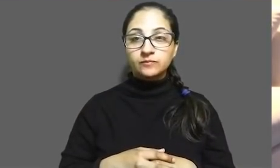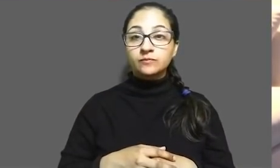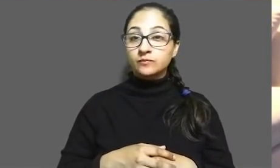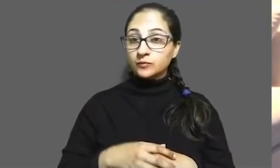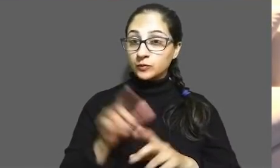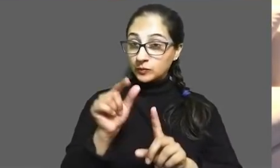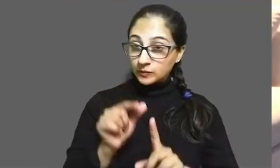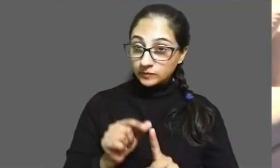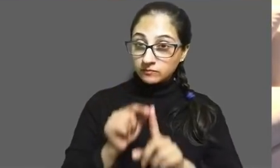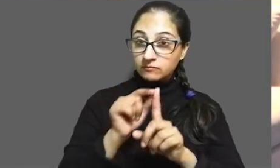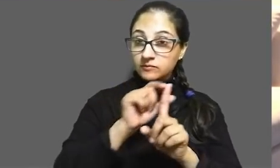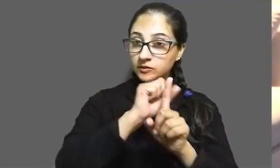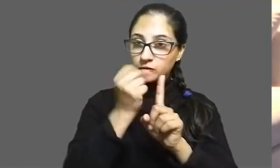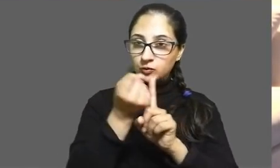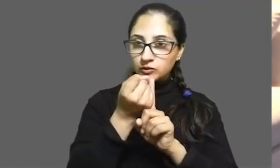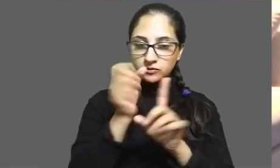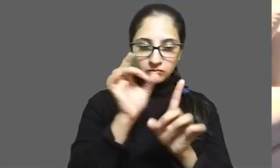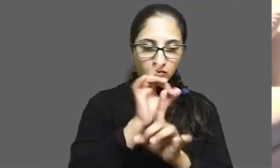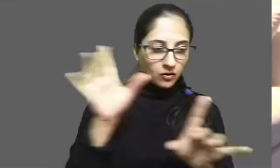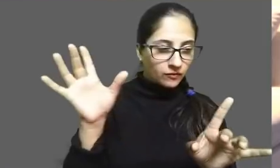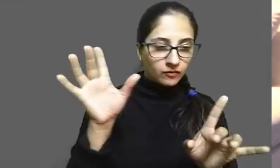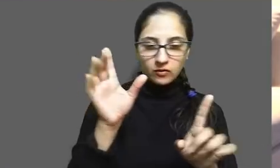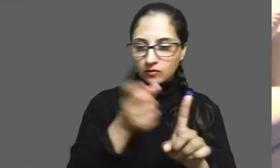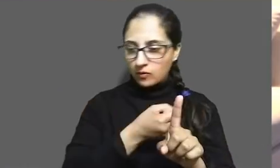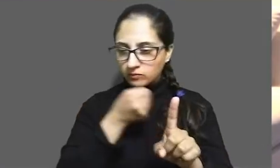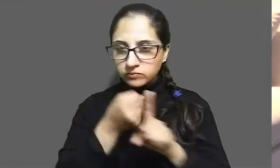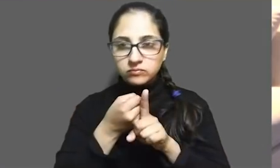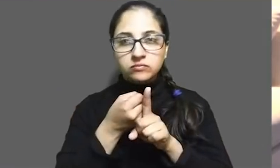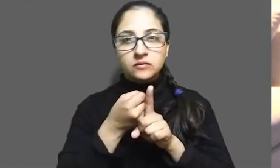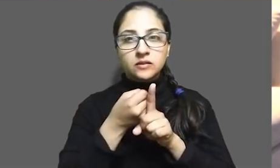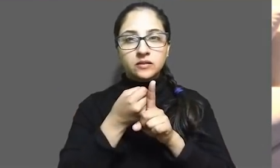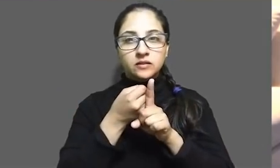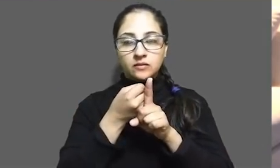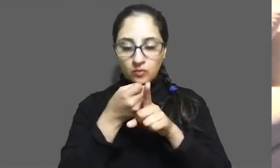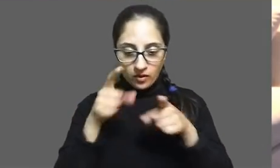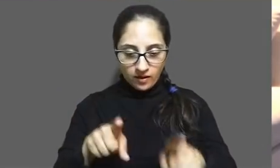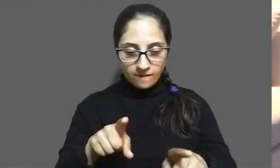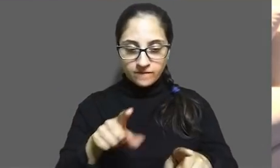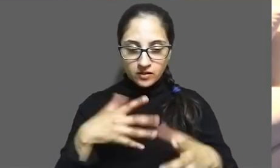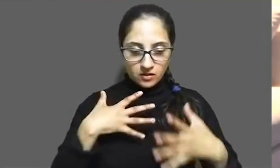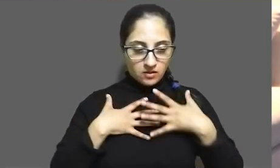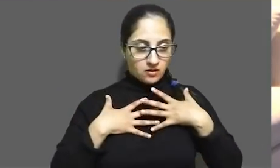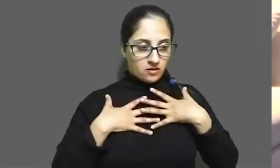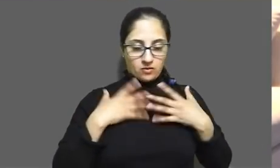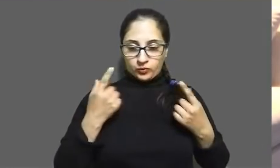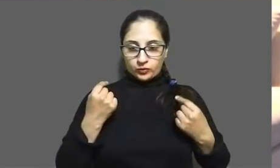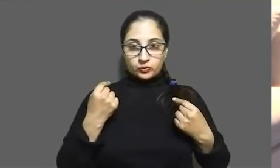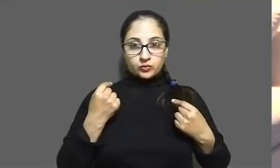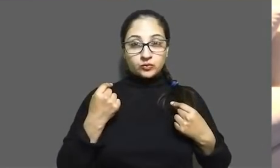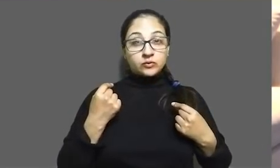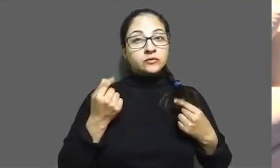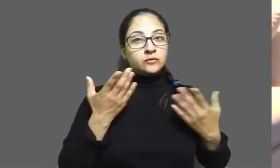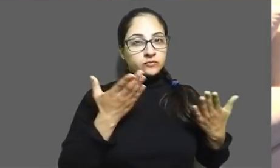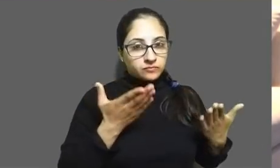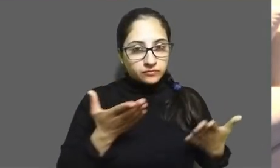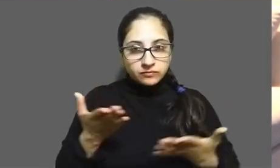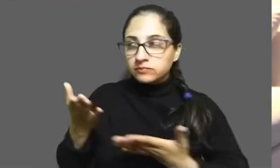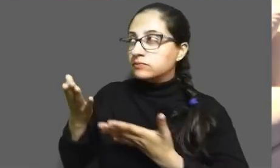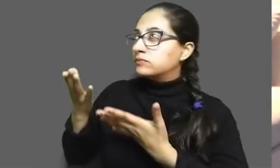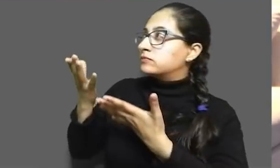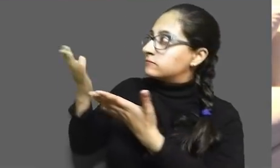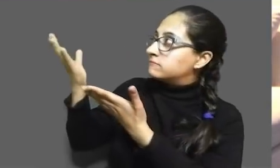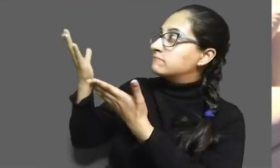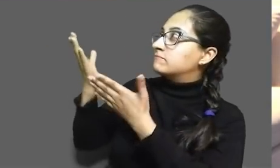difficult times. And so it can be suggested that even in difficult times, or perhaps especially